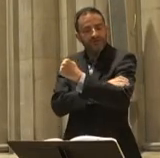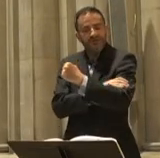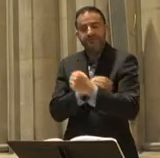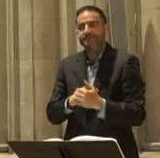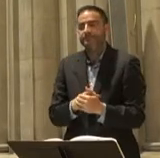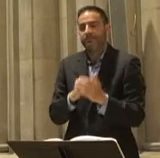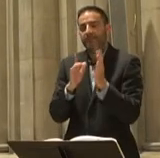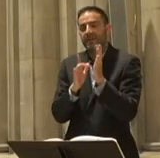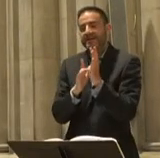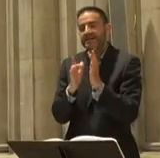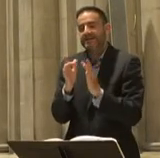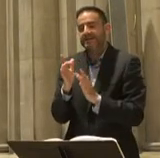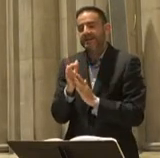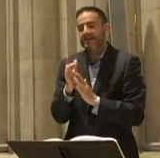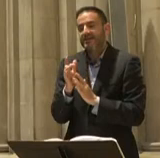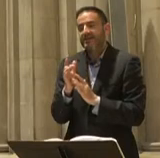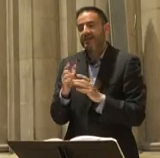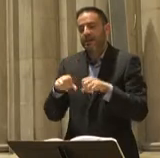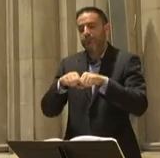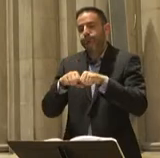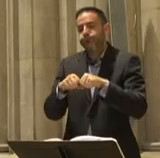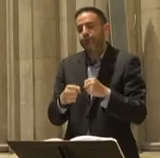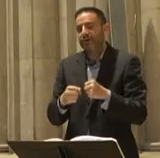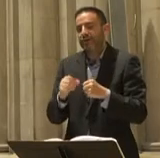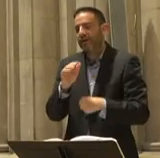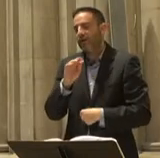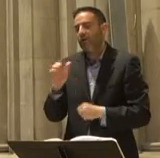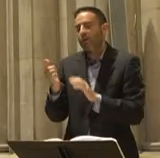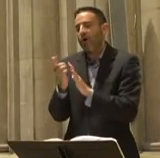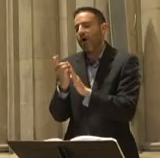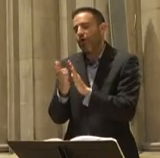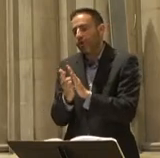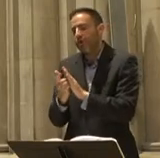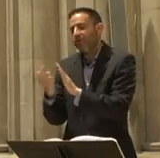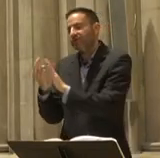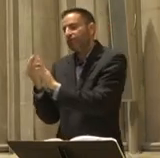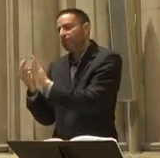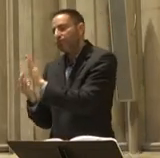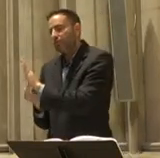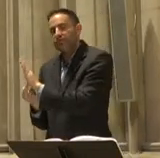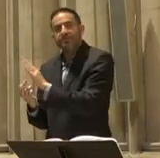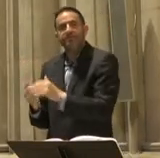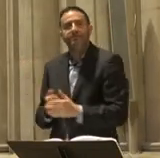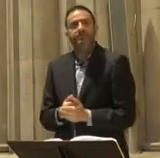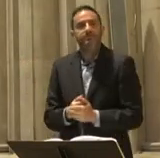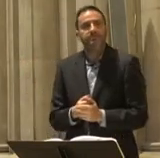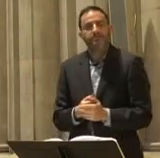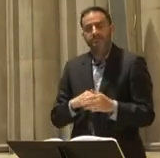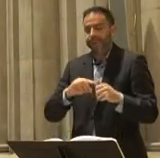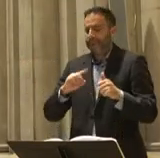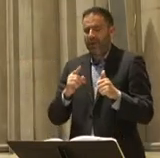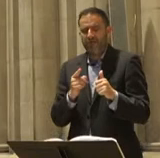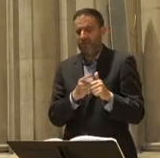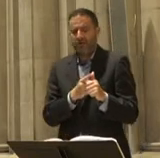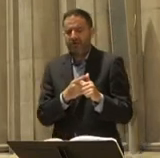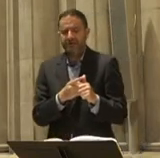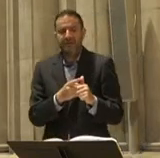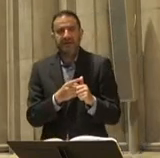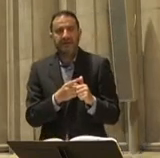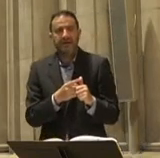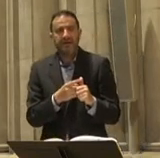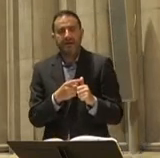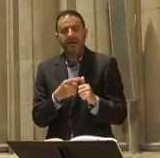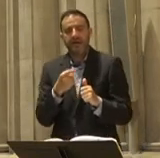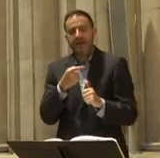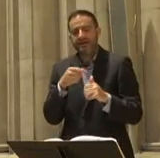because Jesus is breaking all kinds of laws and rules. And first of all, he is